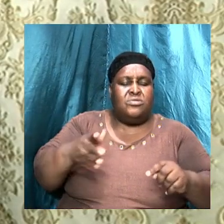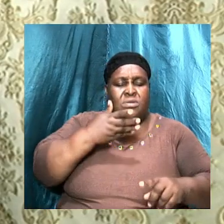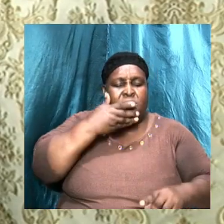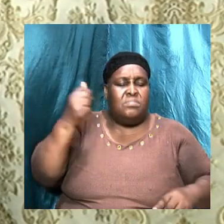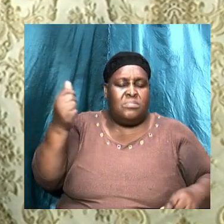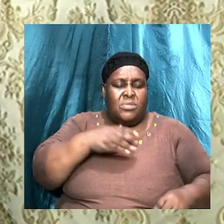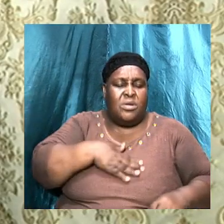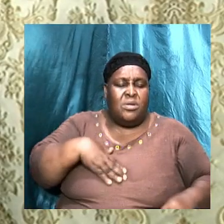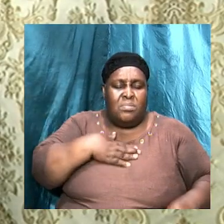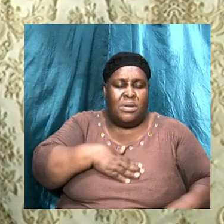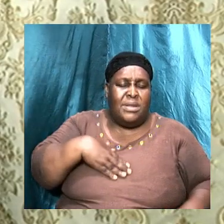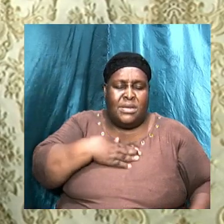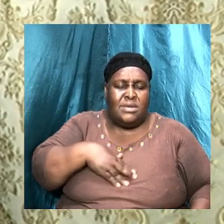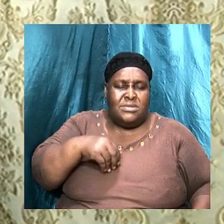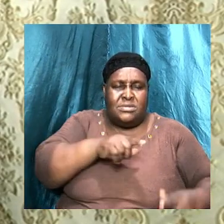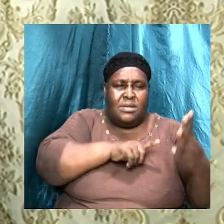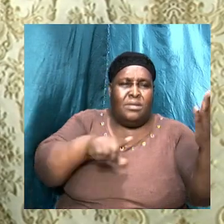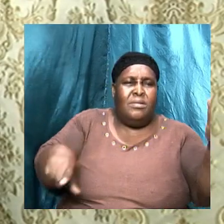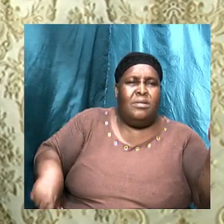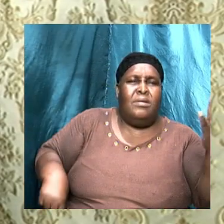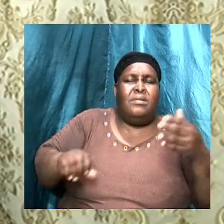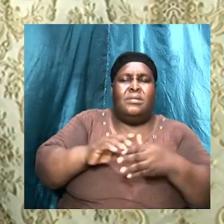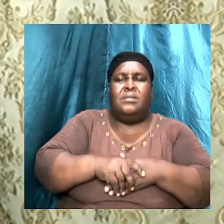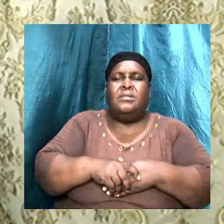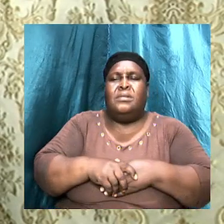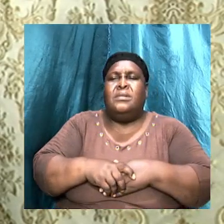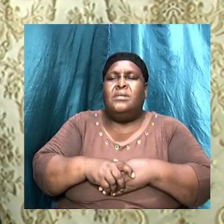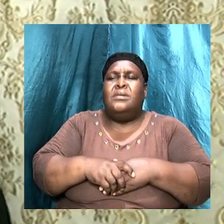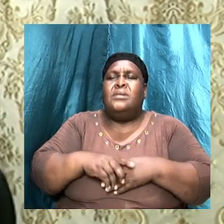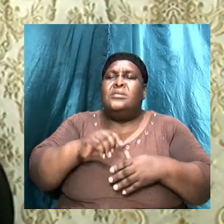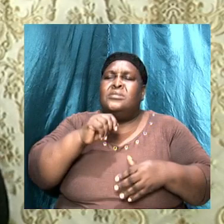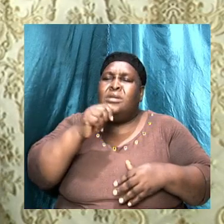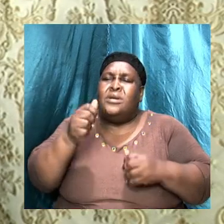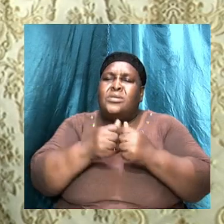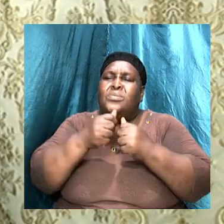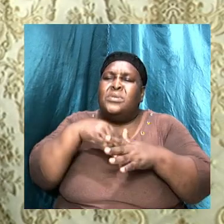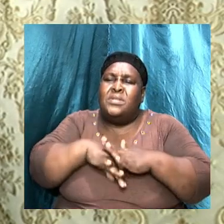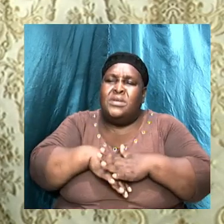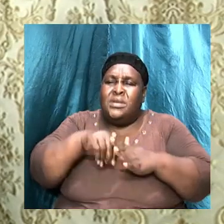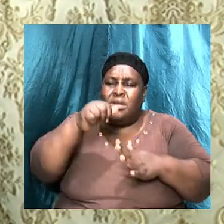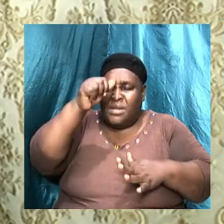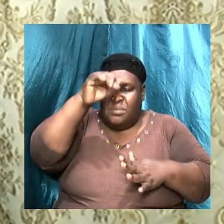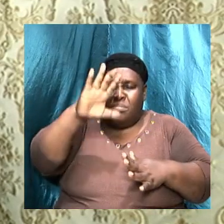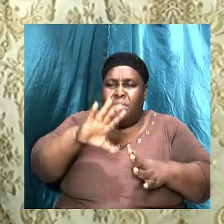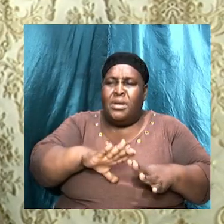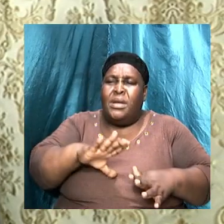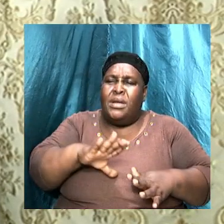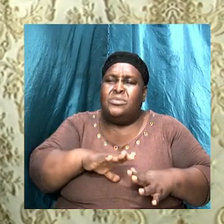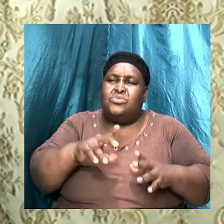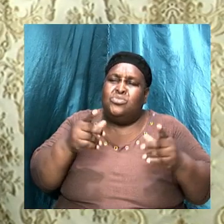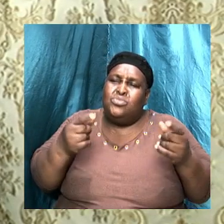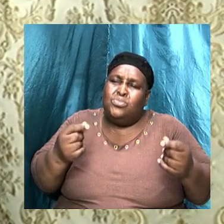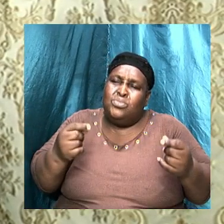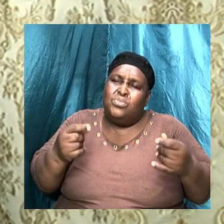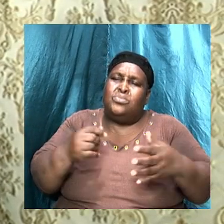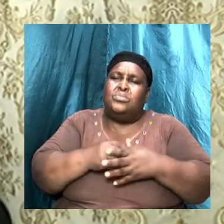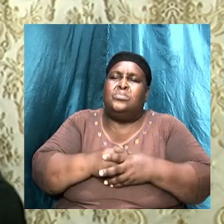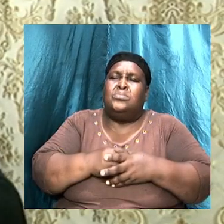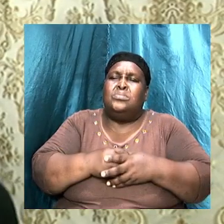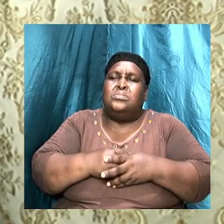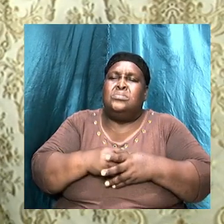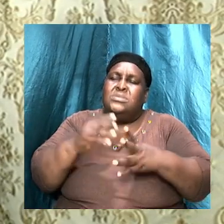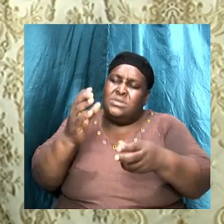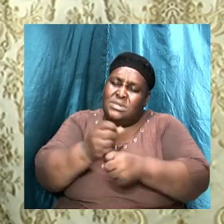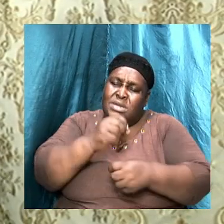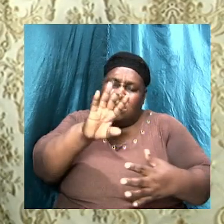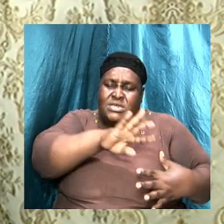to please the Lord it is not within man for man to do it but it